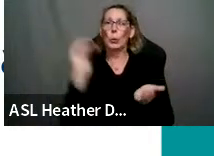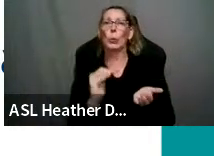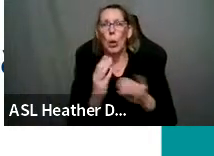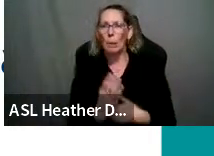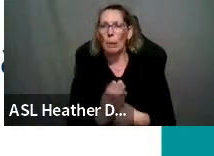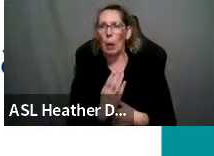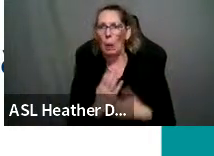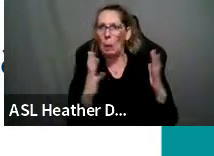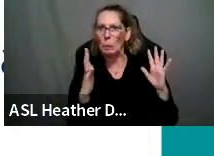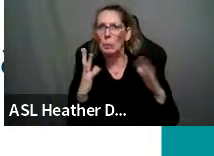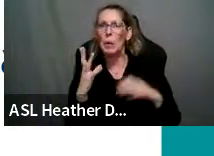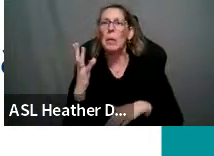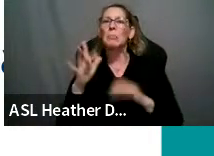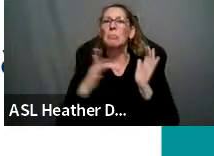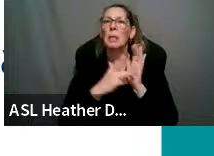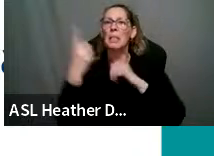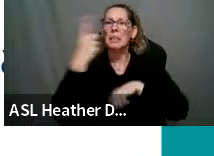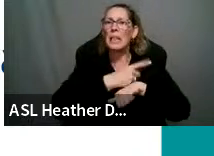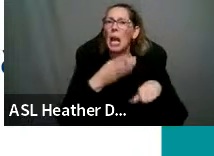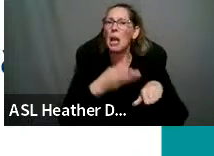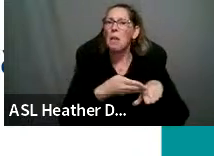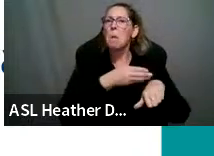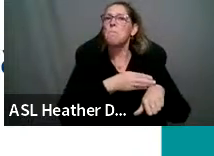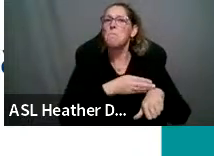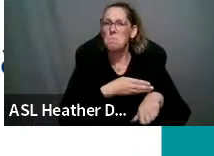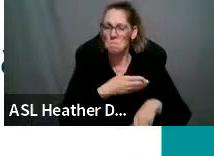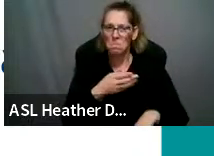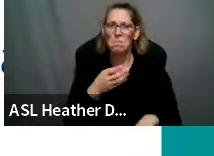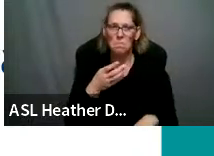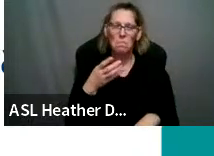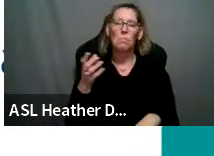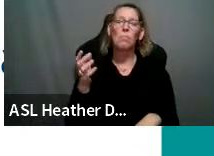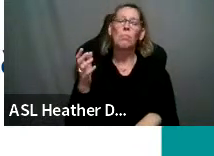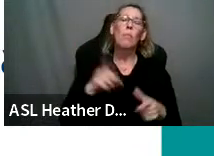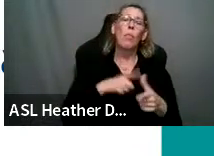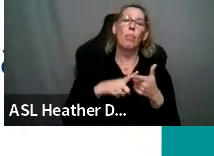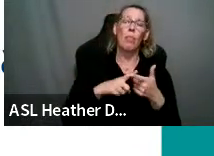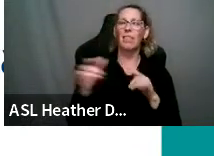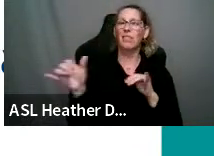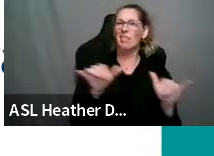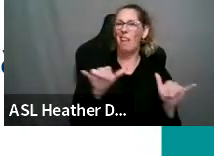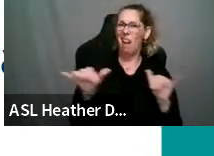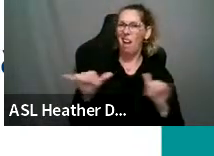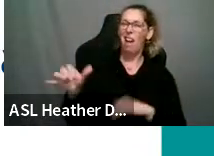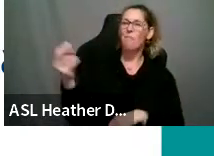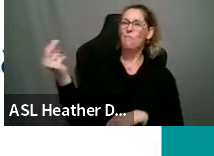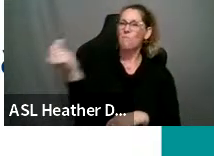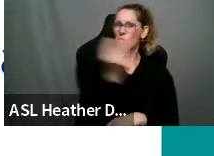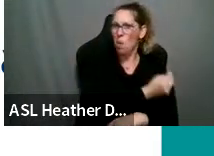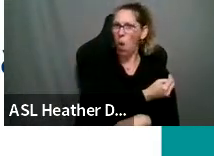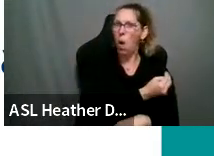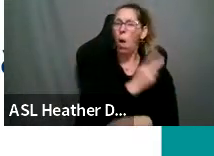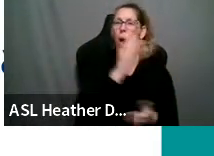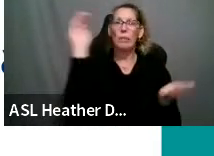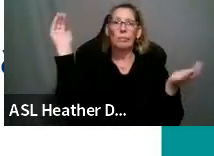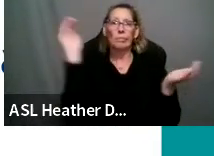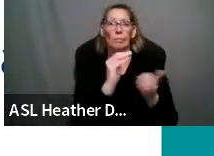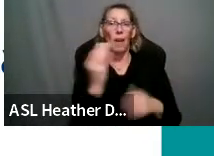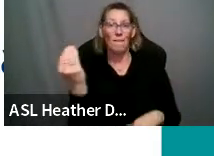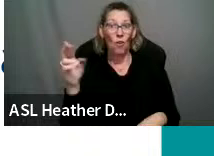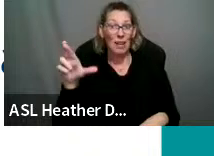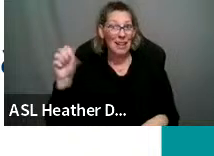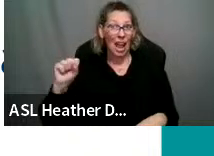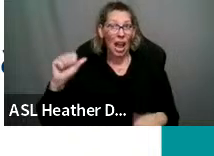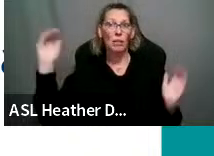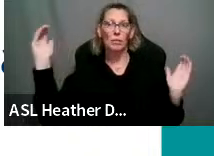So there's midday improvements as well. And then in the similar condition for the northbound, it's reducing from 14